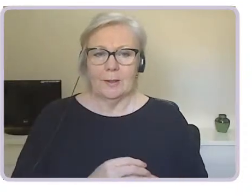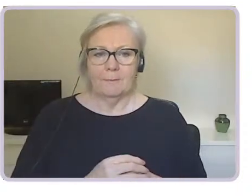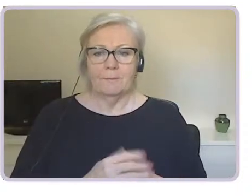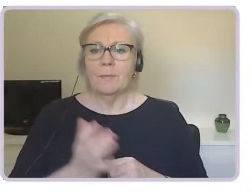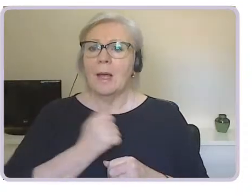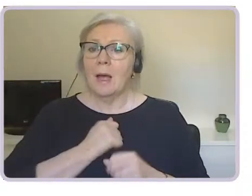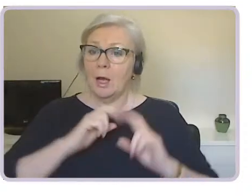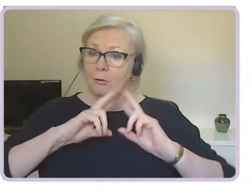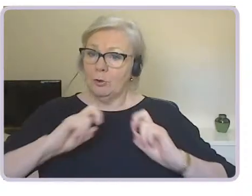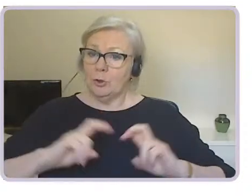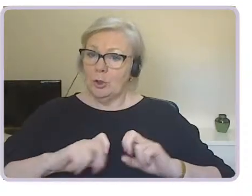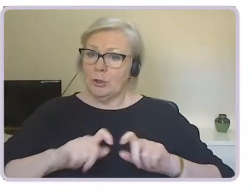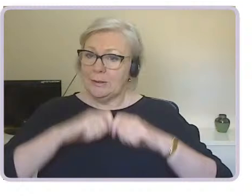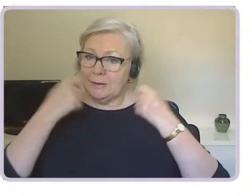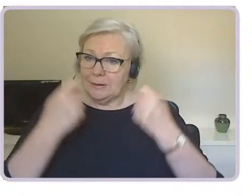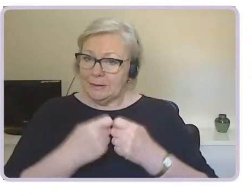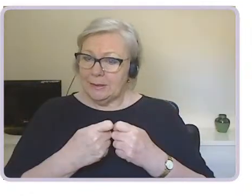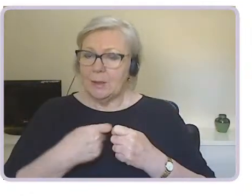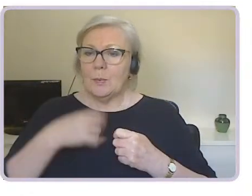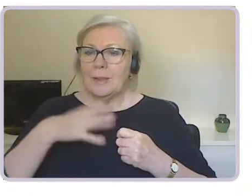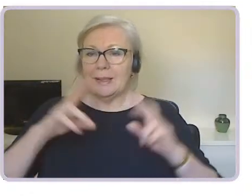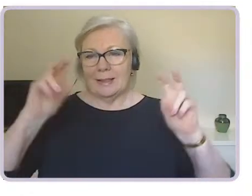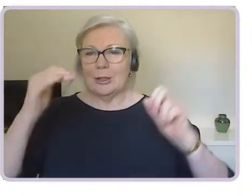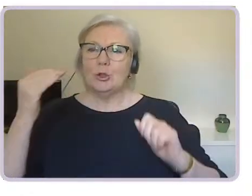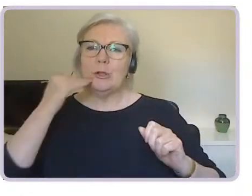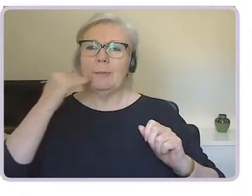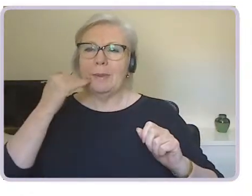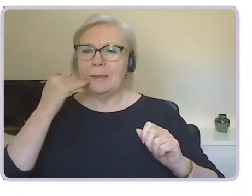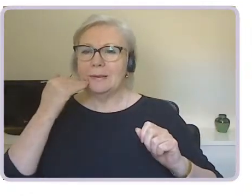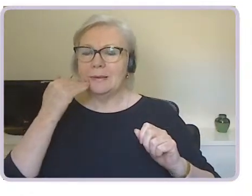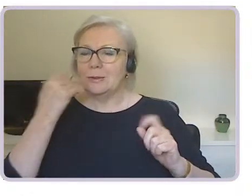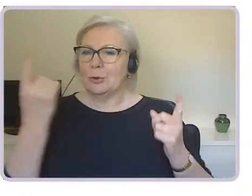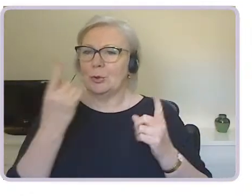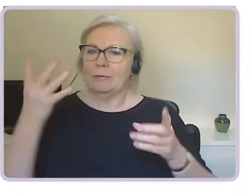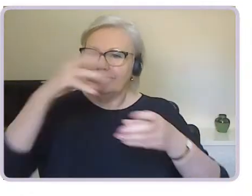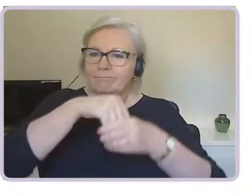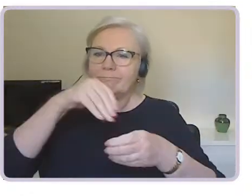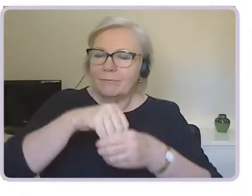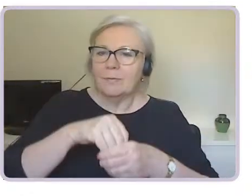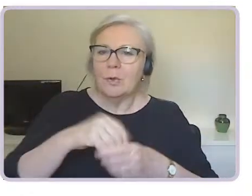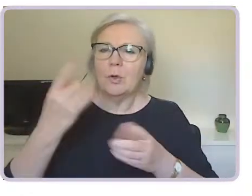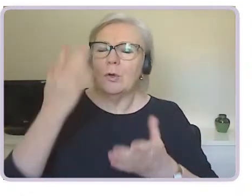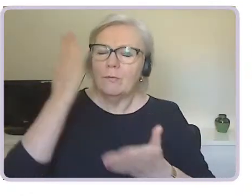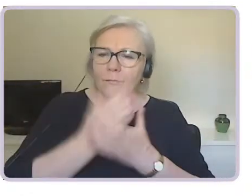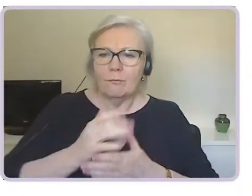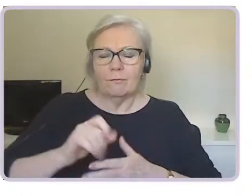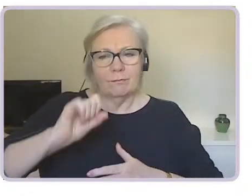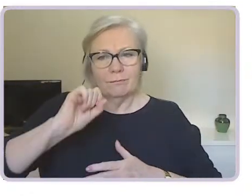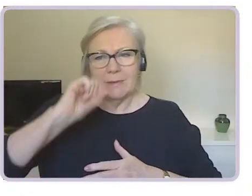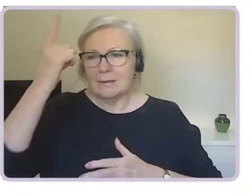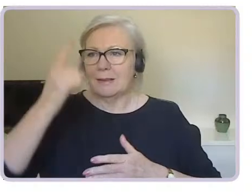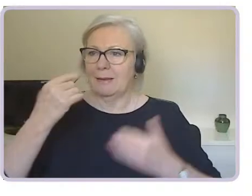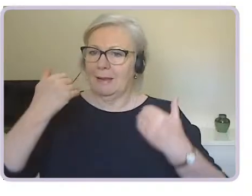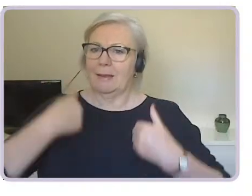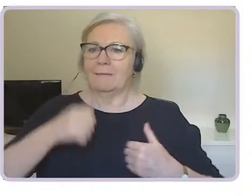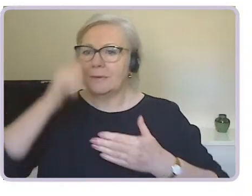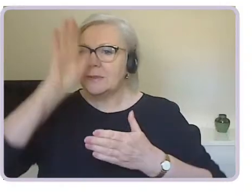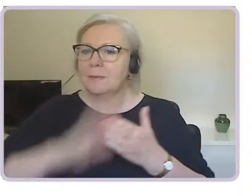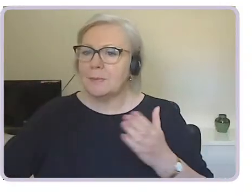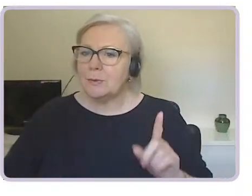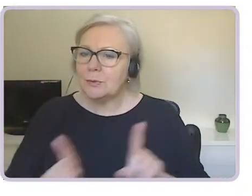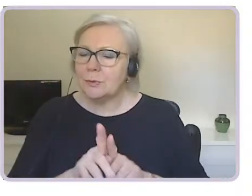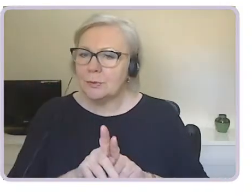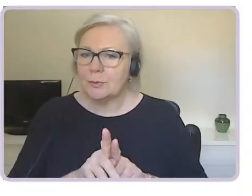in having champions on the ground who really truly understand the lived experience of disability and can really get behind